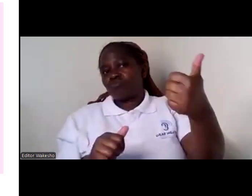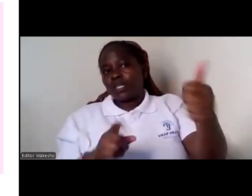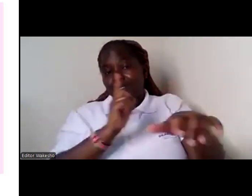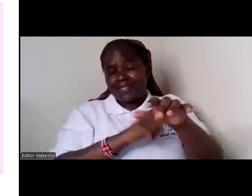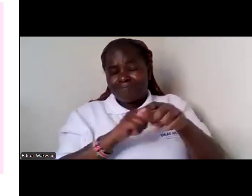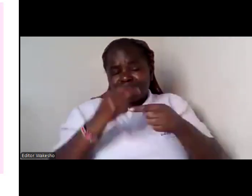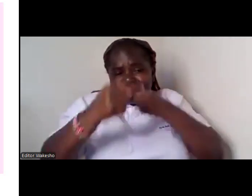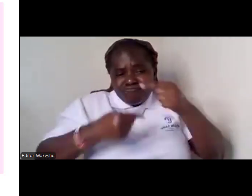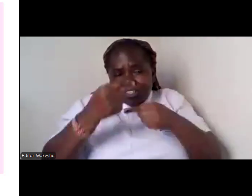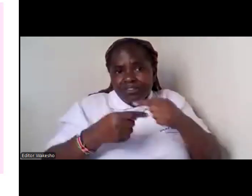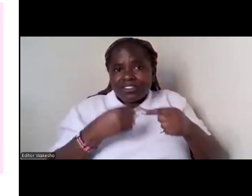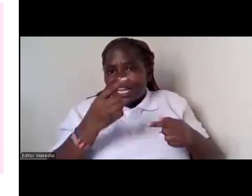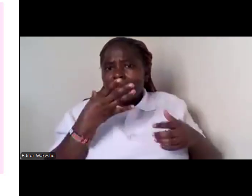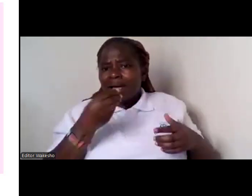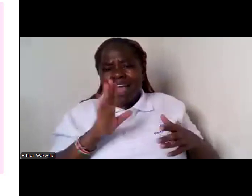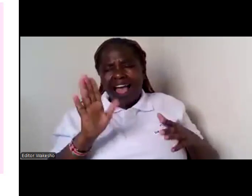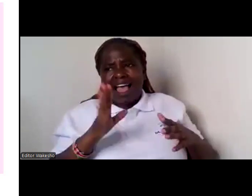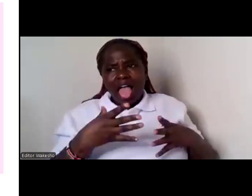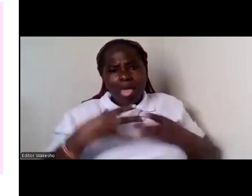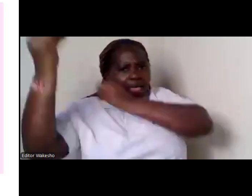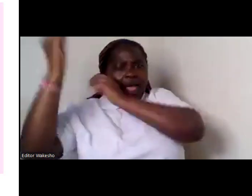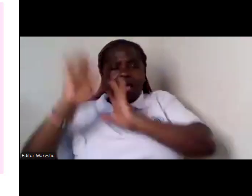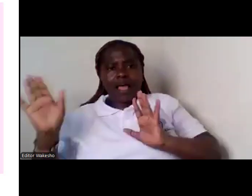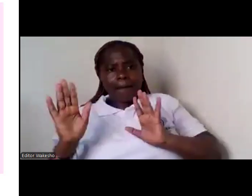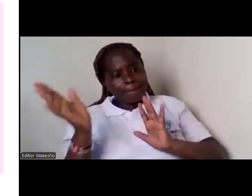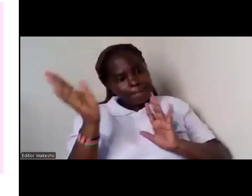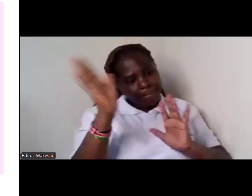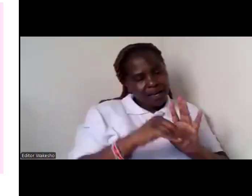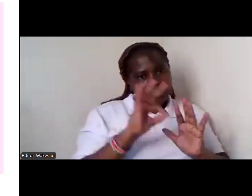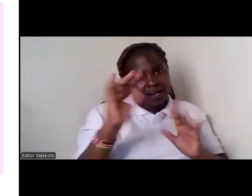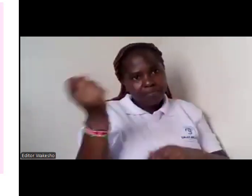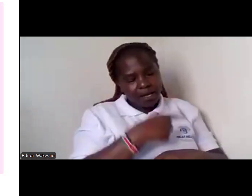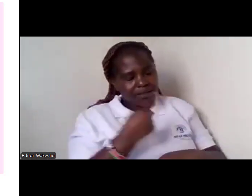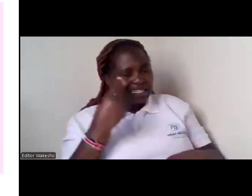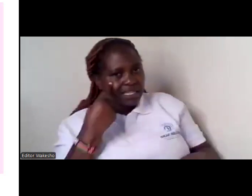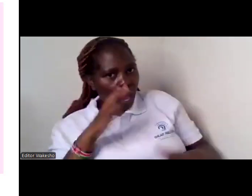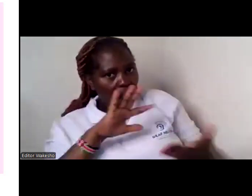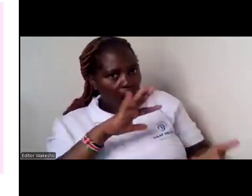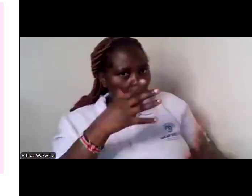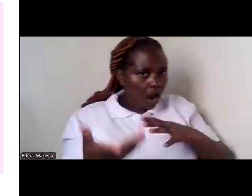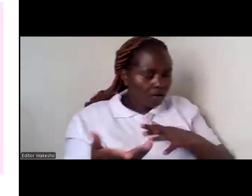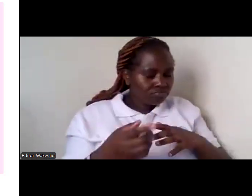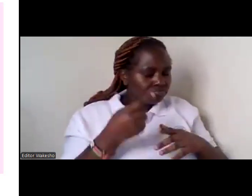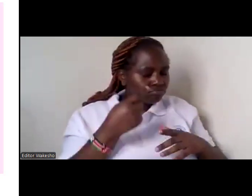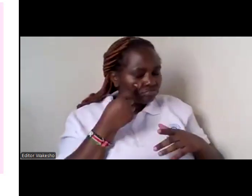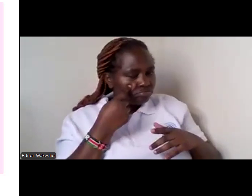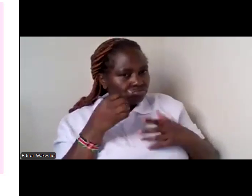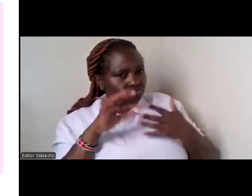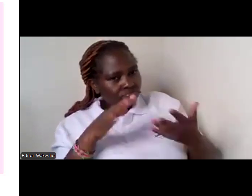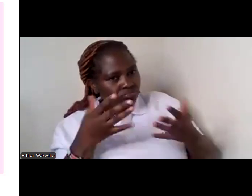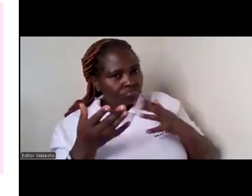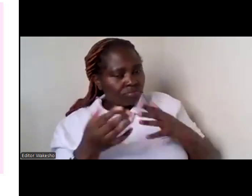not to run away. We normally advise them to come back in about 3 months. We check if the